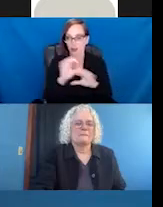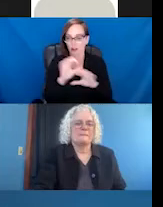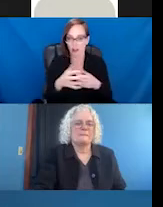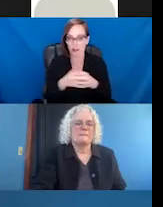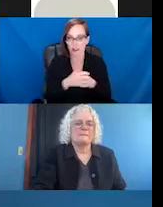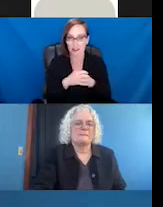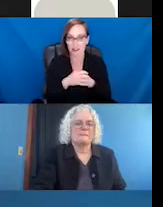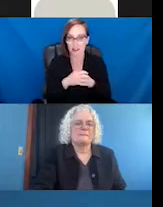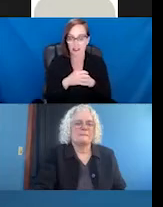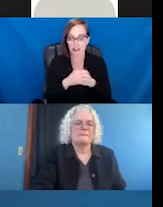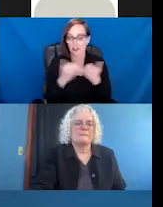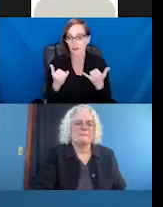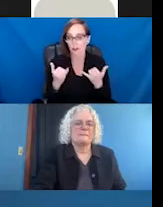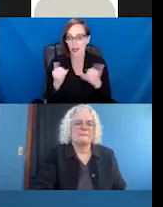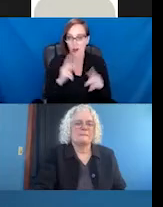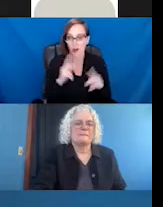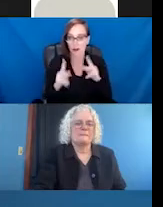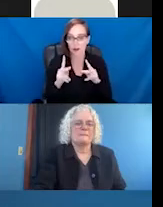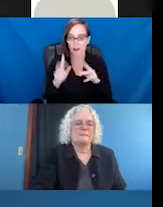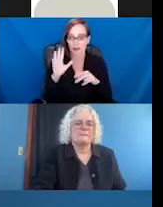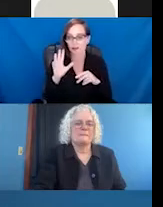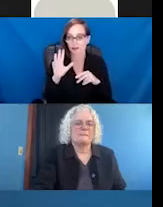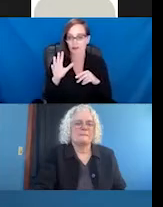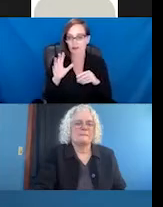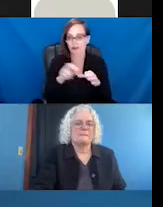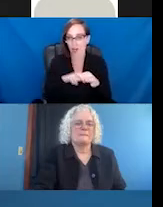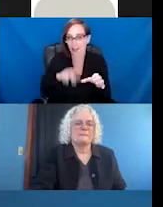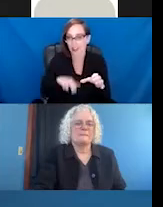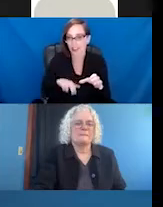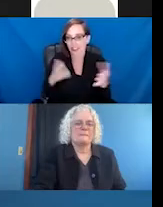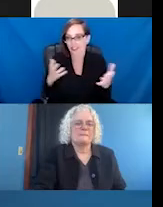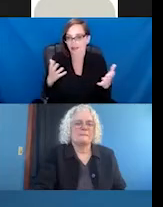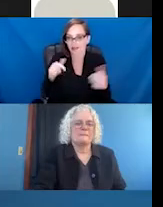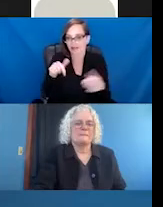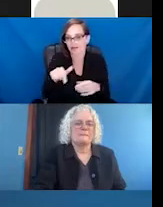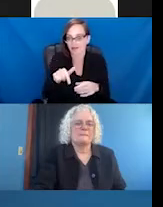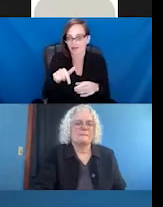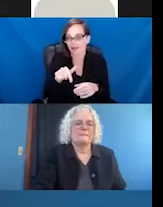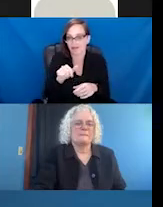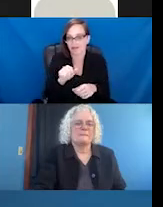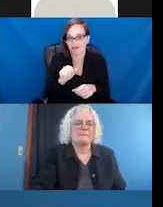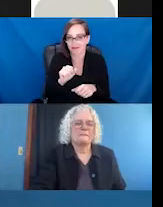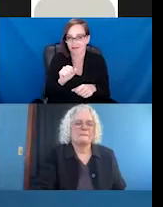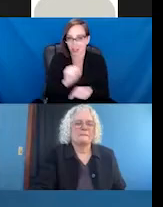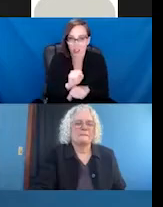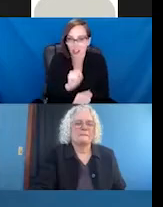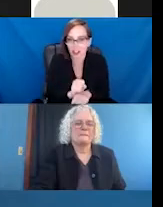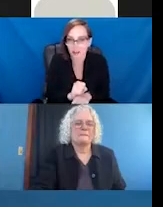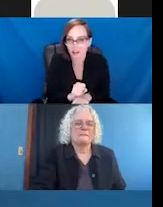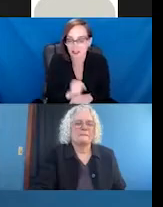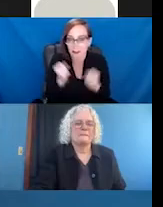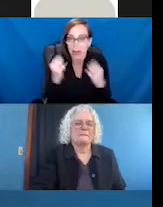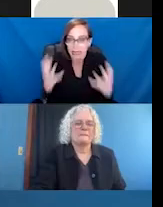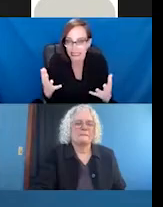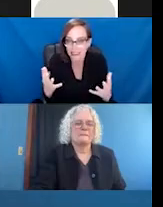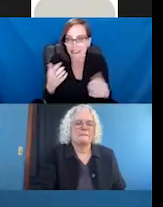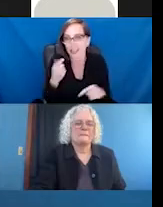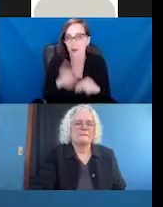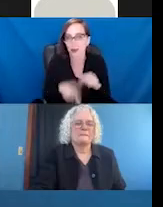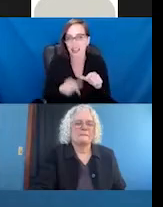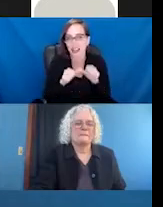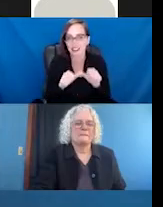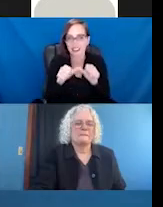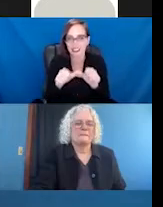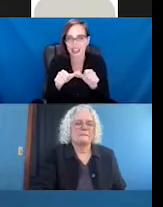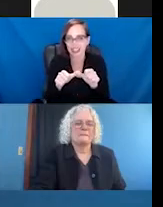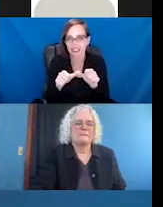people are leaving this industry in kind of large numbers, and we're not able to sustain the